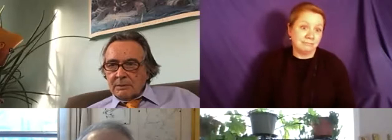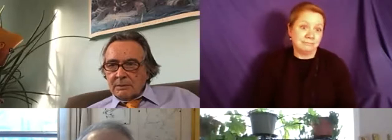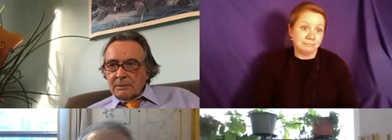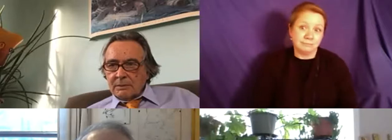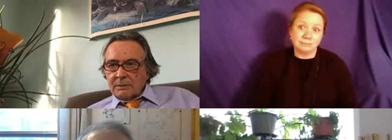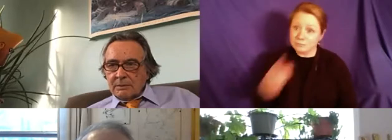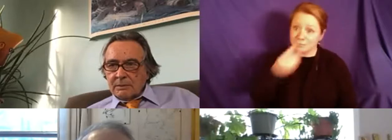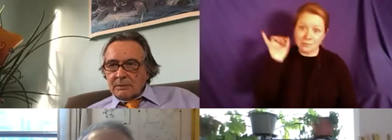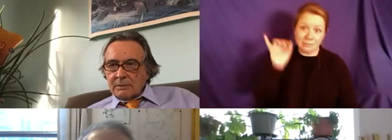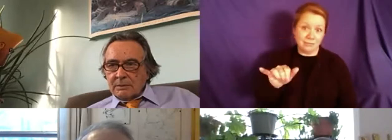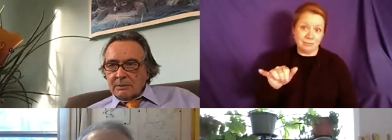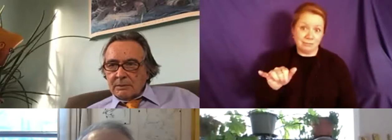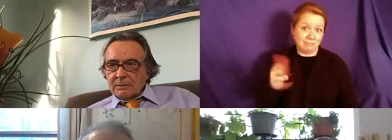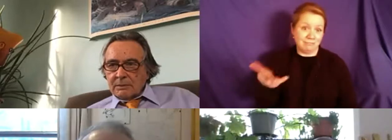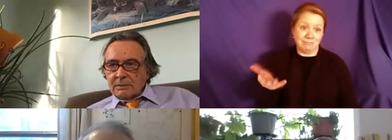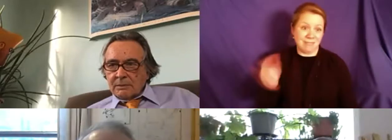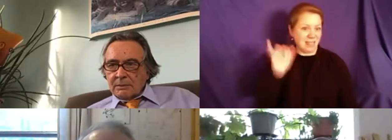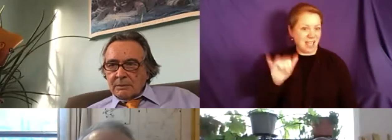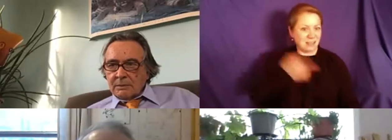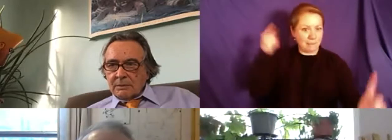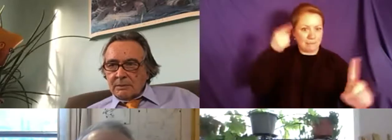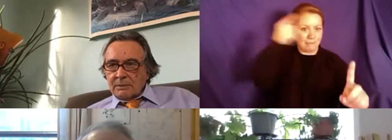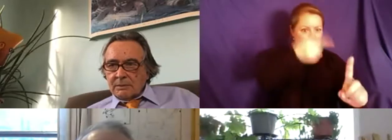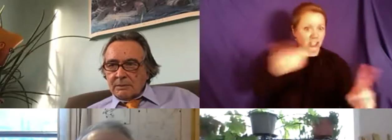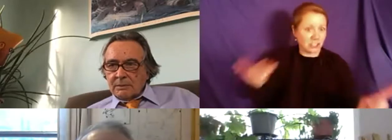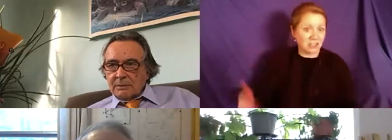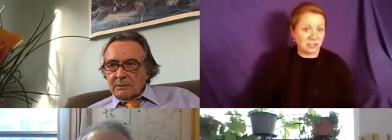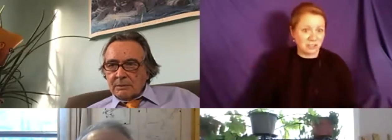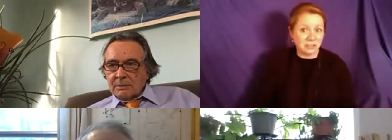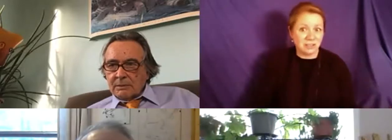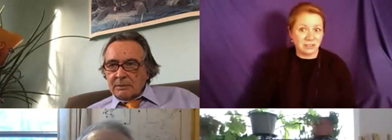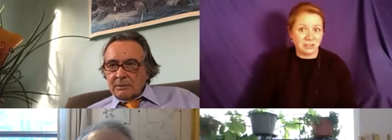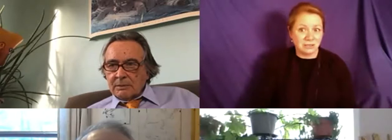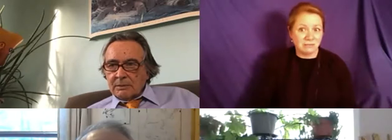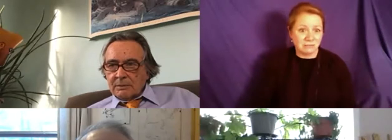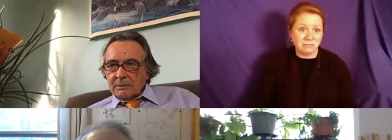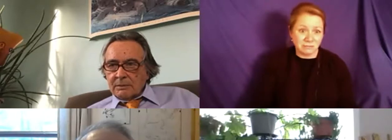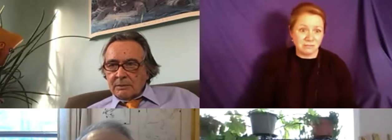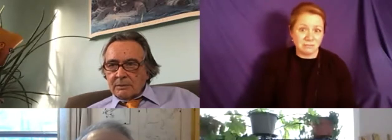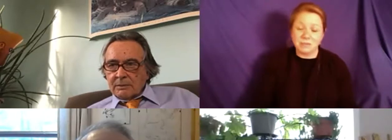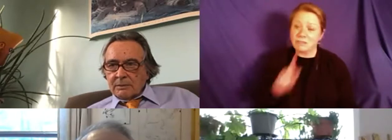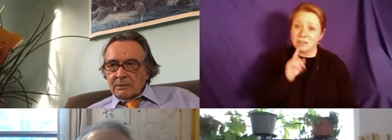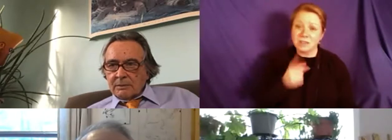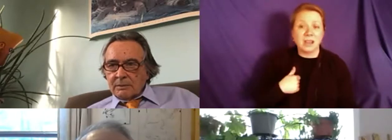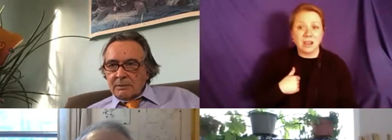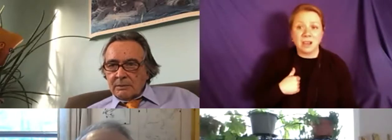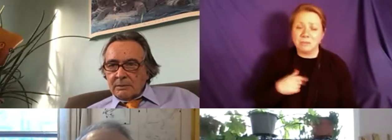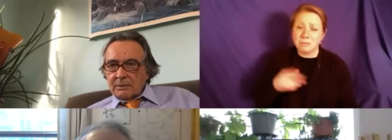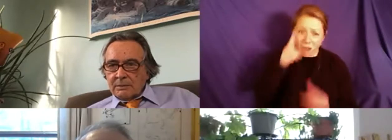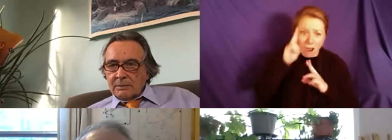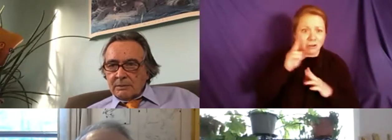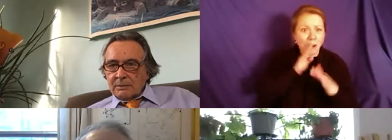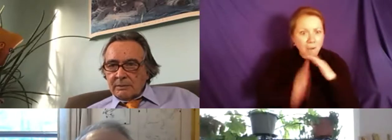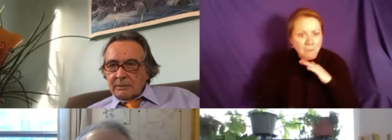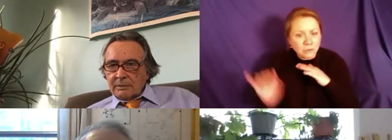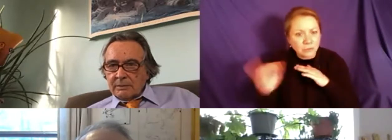Because that's the mission. You know, that's the mission. And, you know, I'm really honored and humbled to be